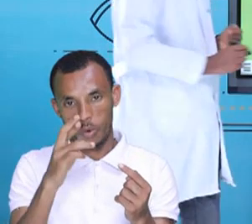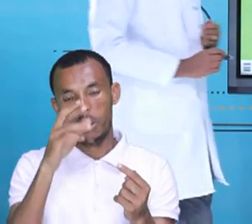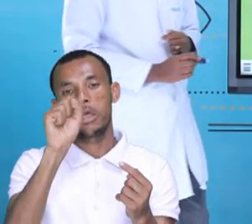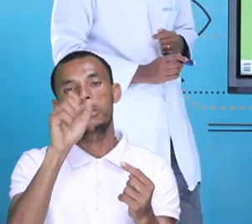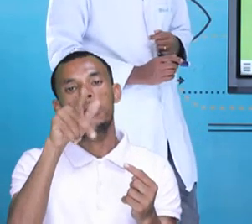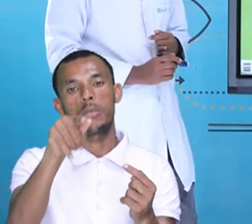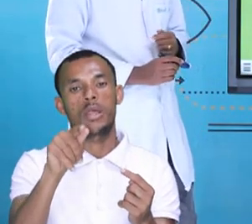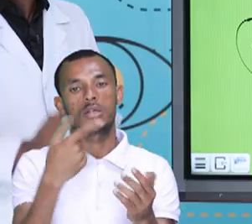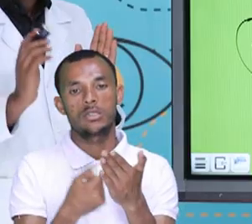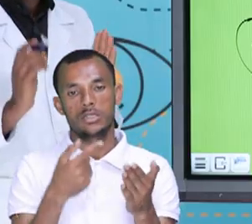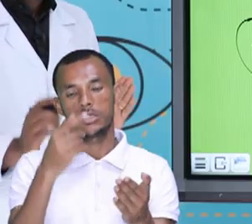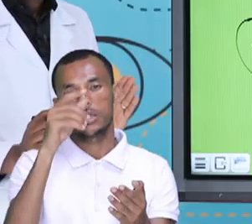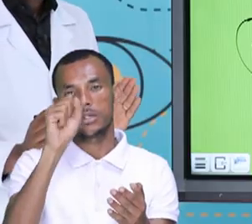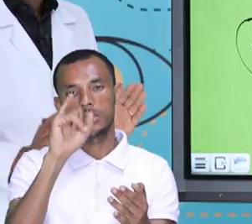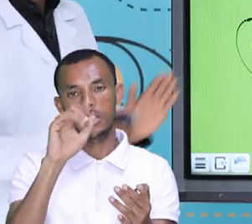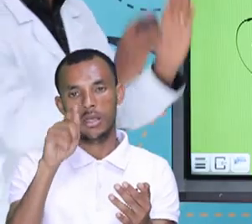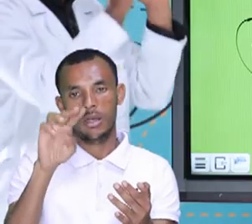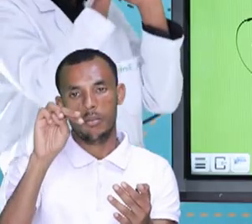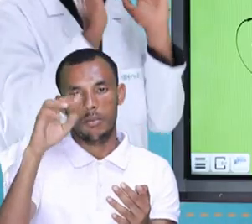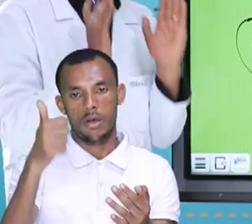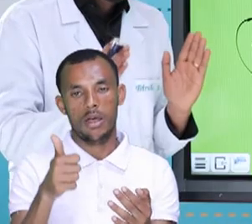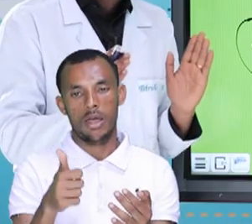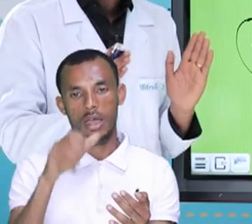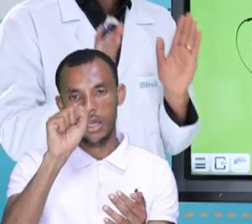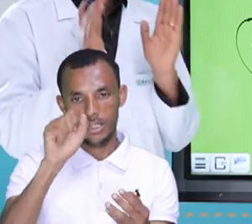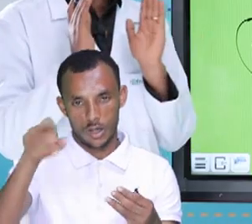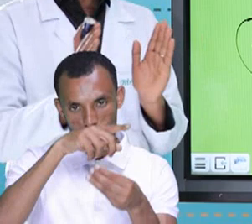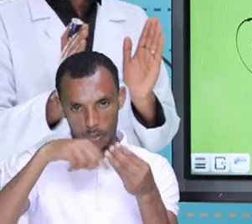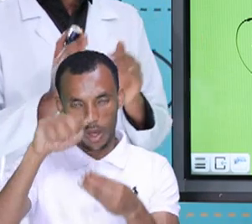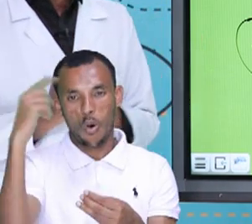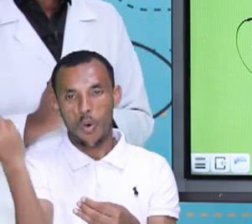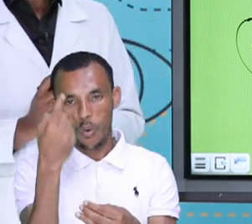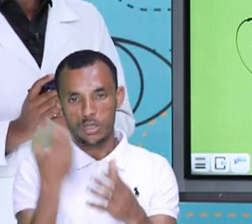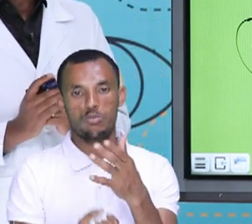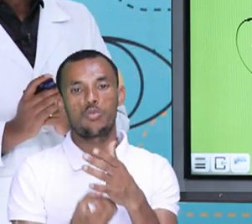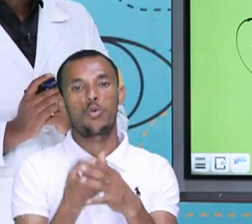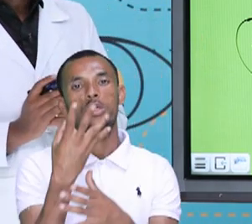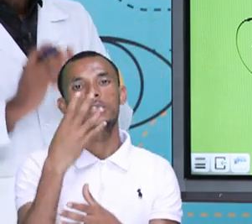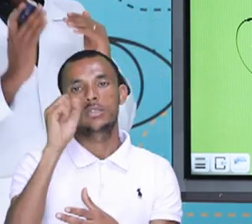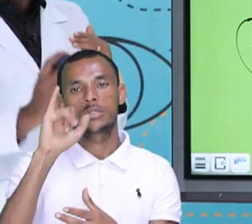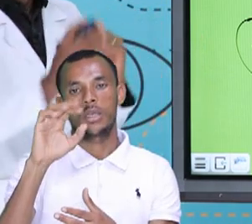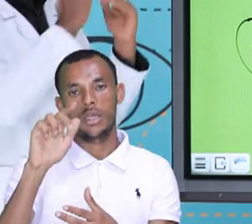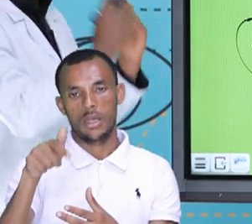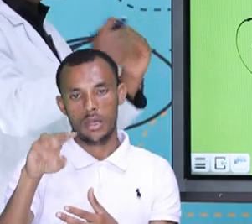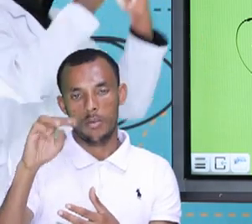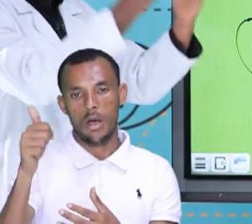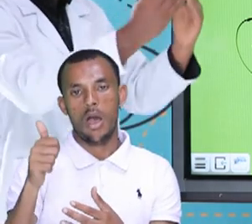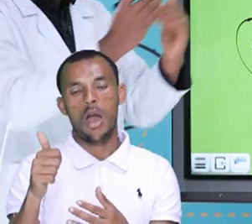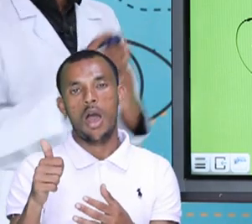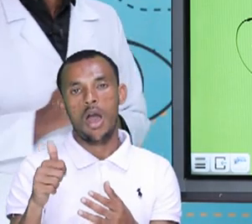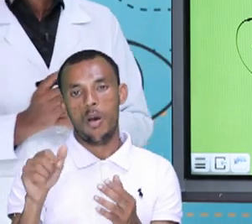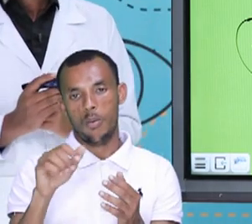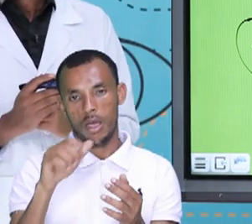again, sigma. By the way, S orbital always produces sigma bonds. That means S